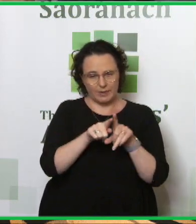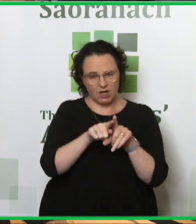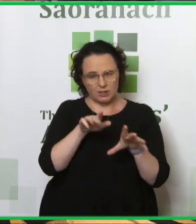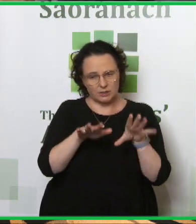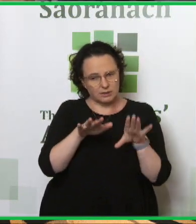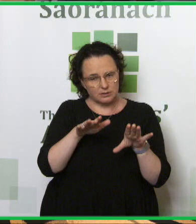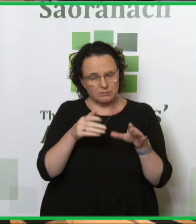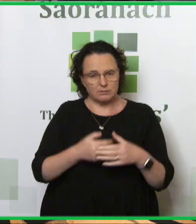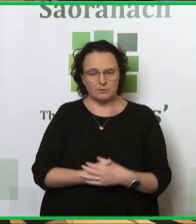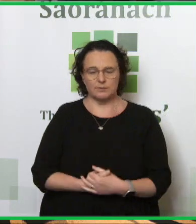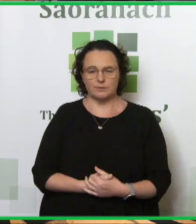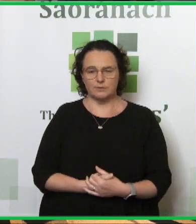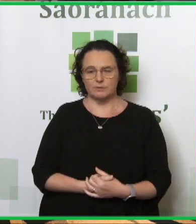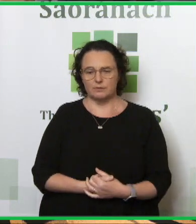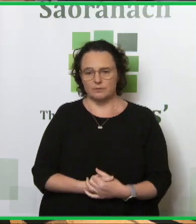similar. Do we need both?